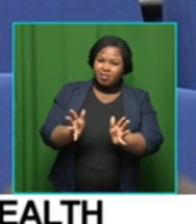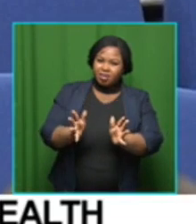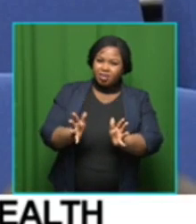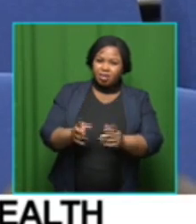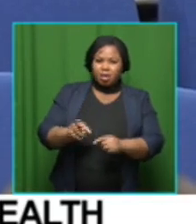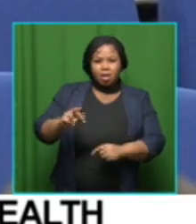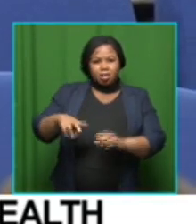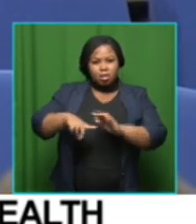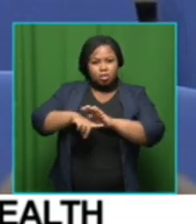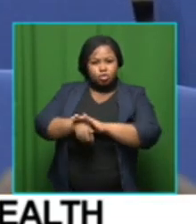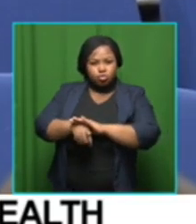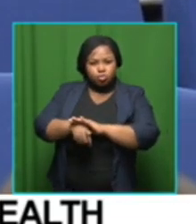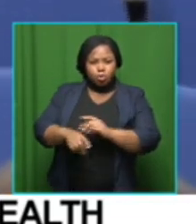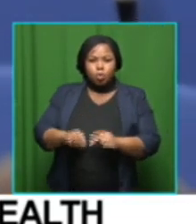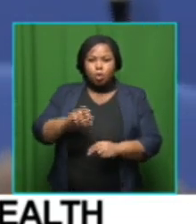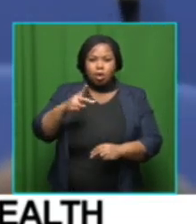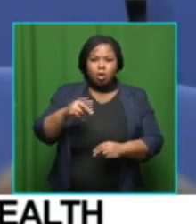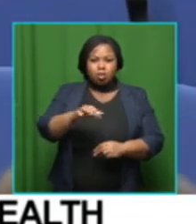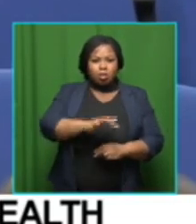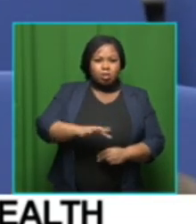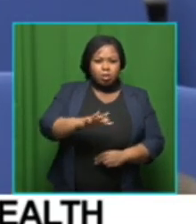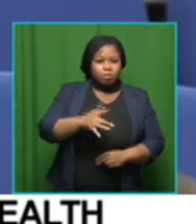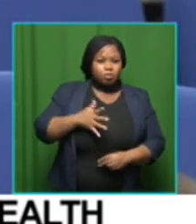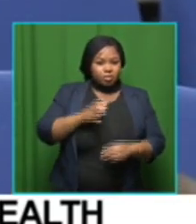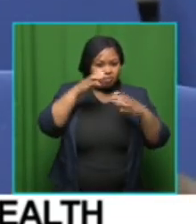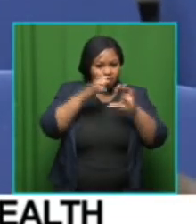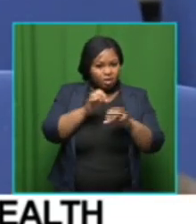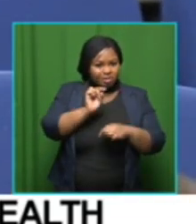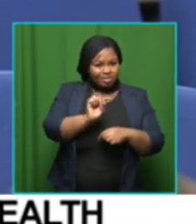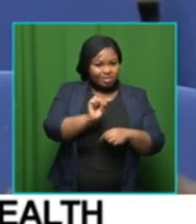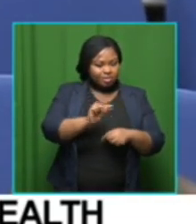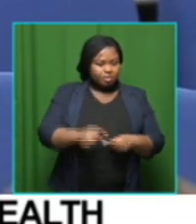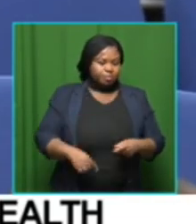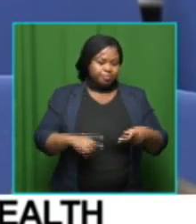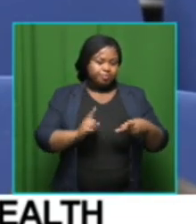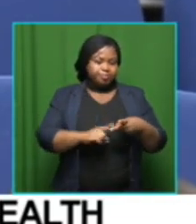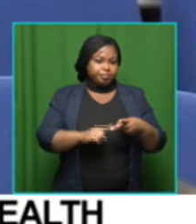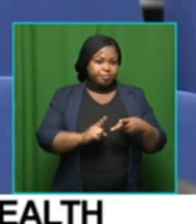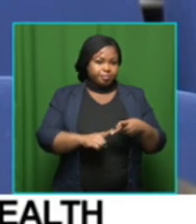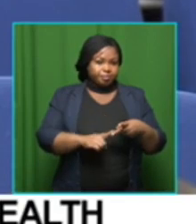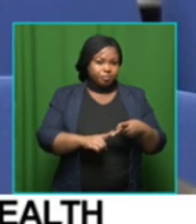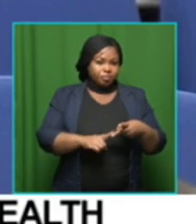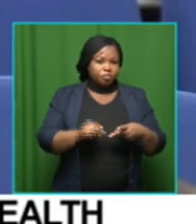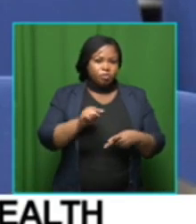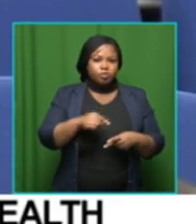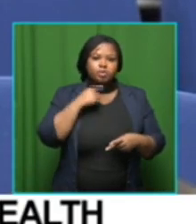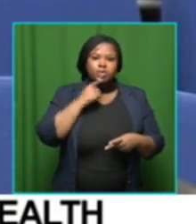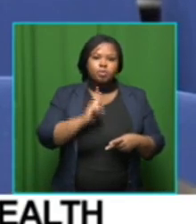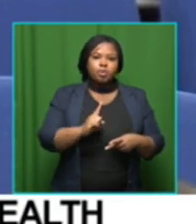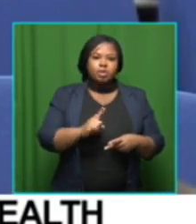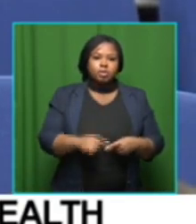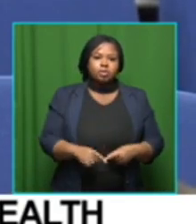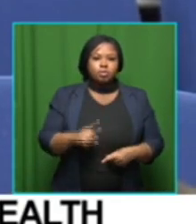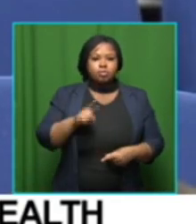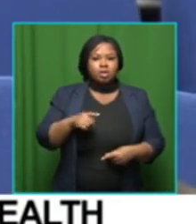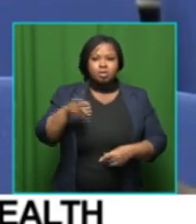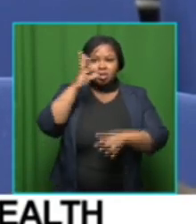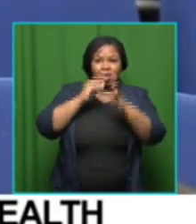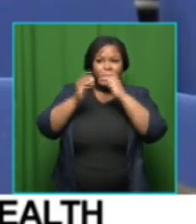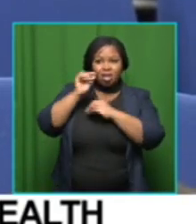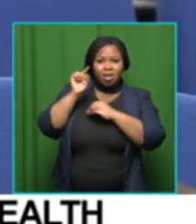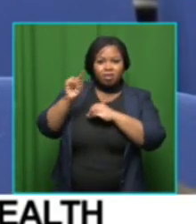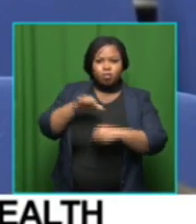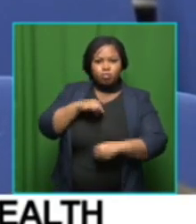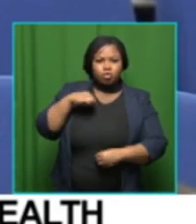those districts or hotspots that you want to focus on? And number 2, when you say lessons must be taken from China. Are you